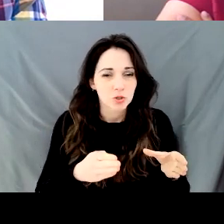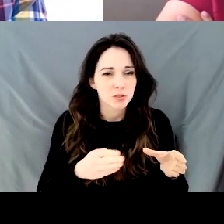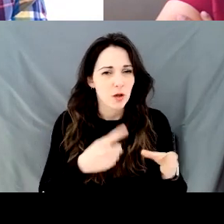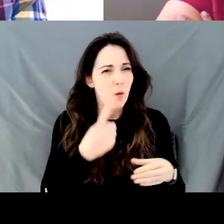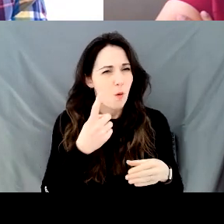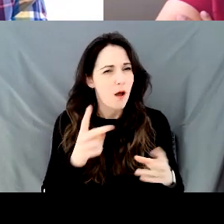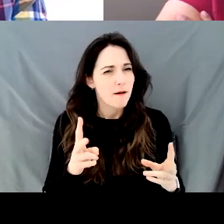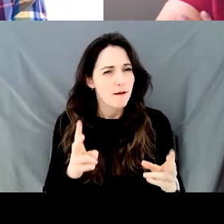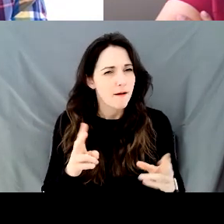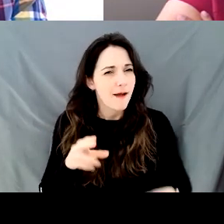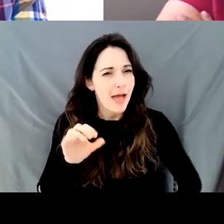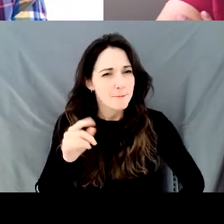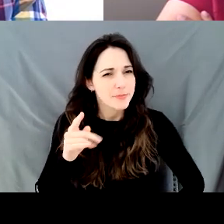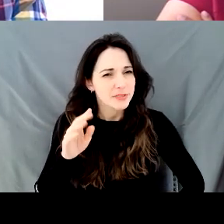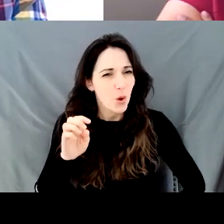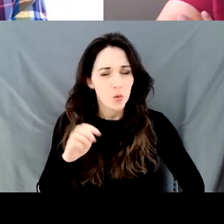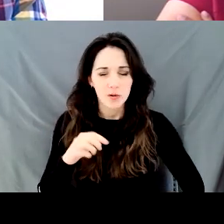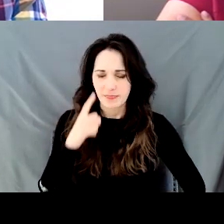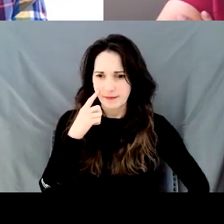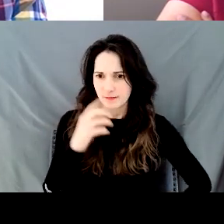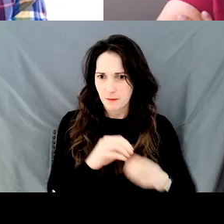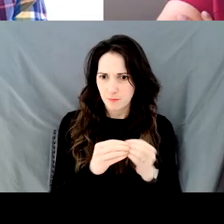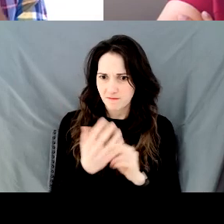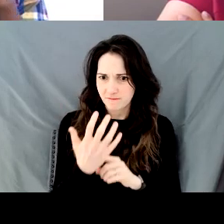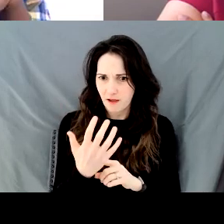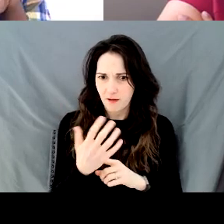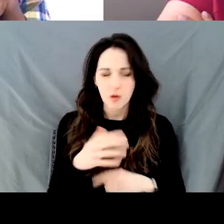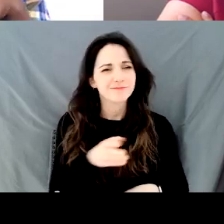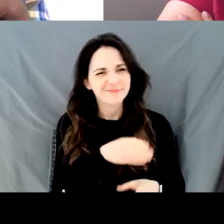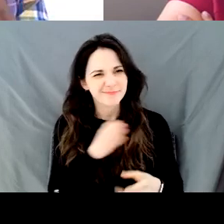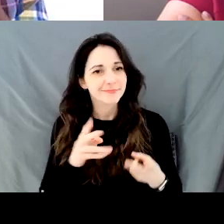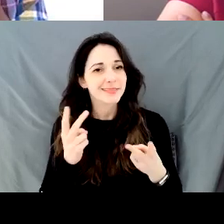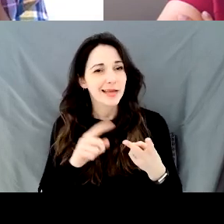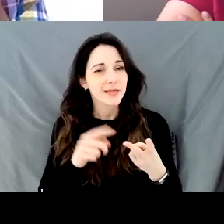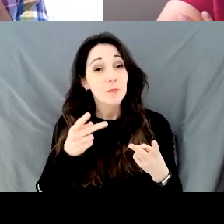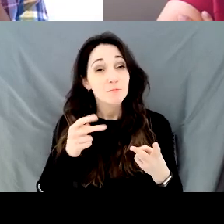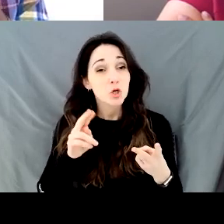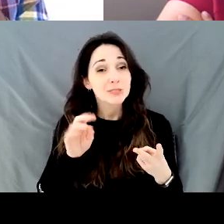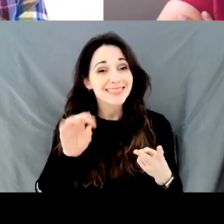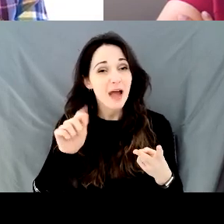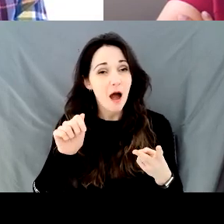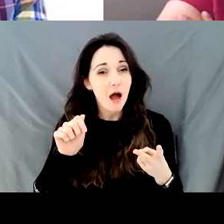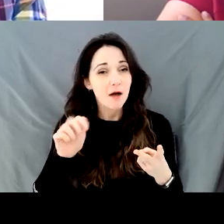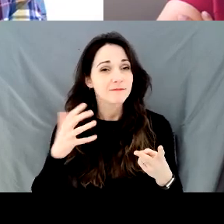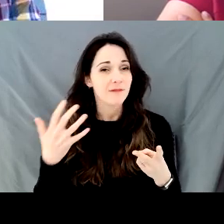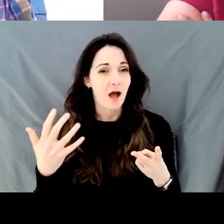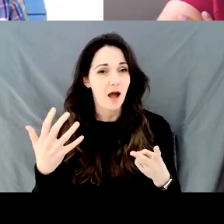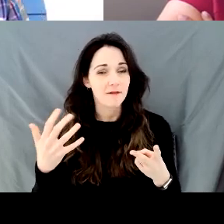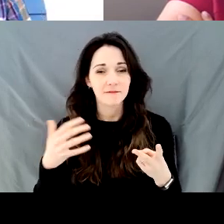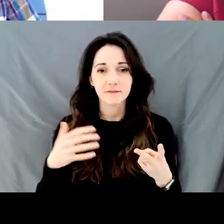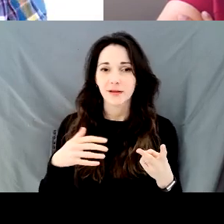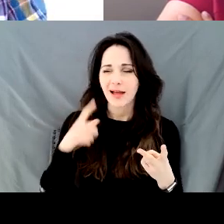of Five. I think this was like a reboot on ABC Family that I think is now called